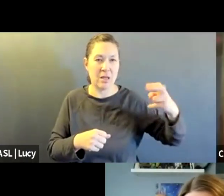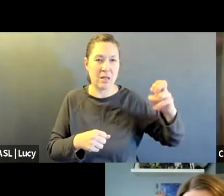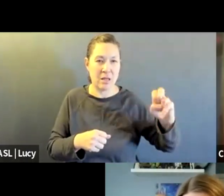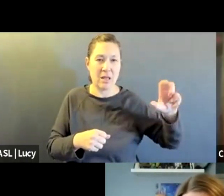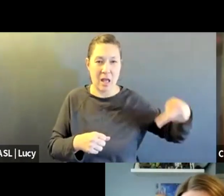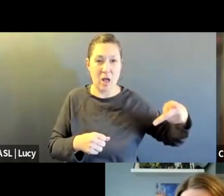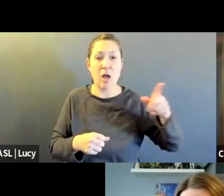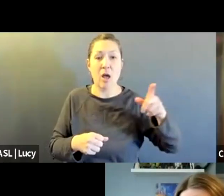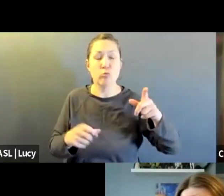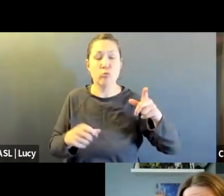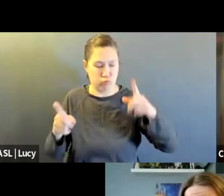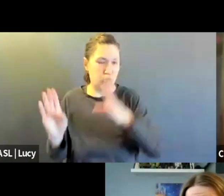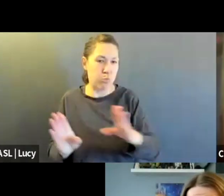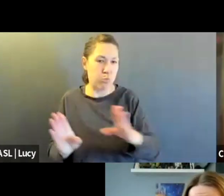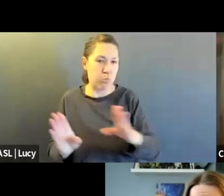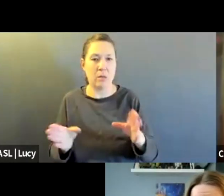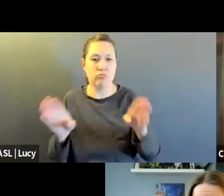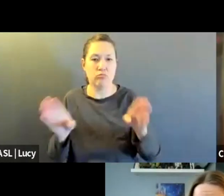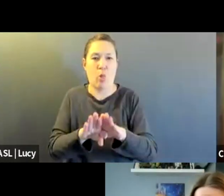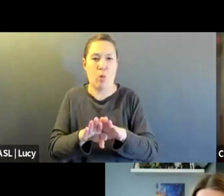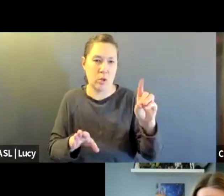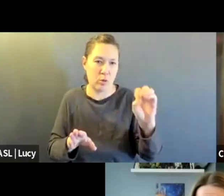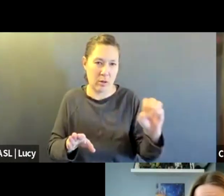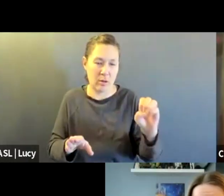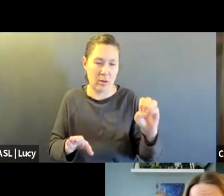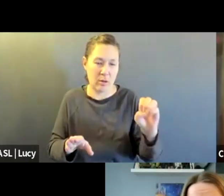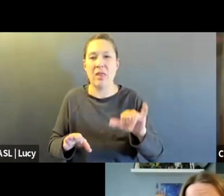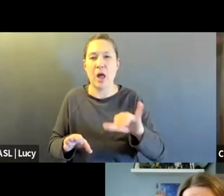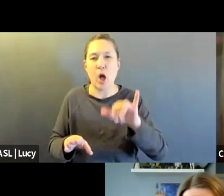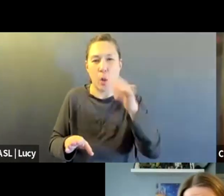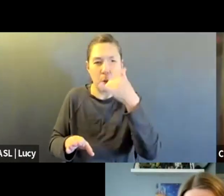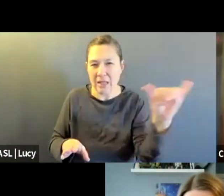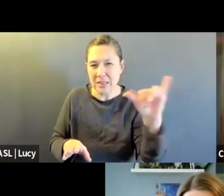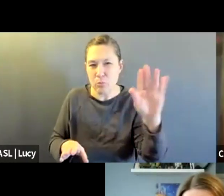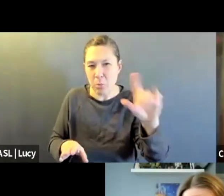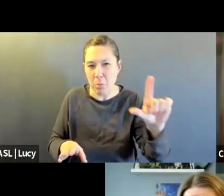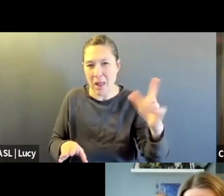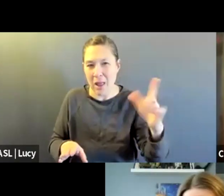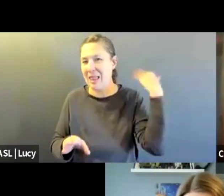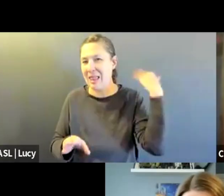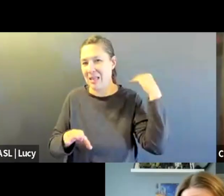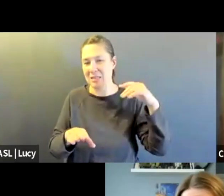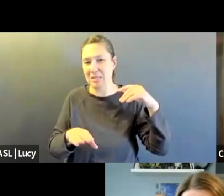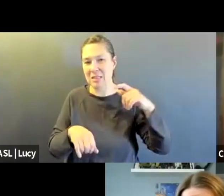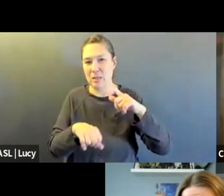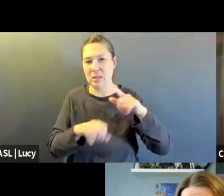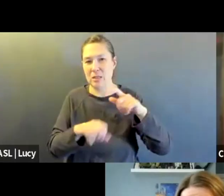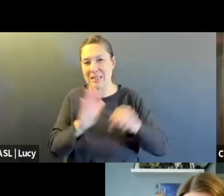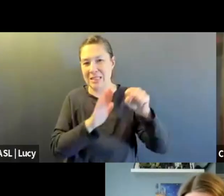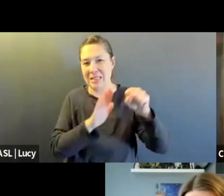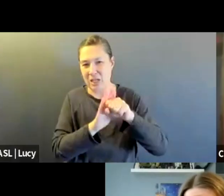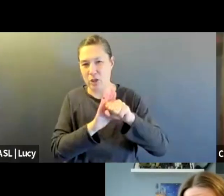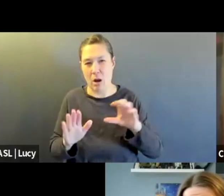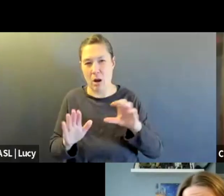it may look similar to another bill that had been introduced in the last Congress, which would essentially transfer all of those